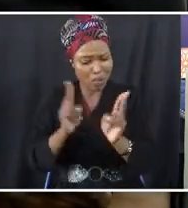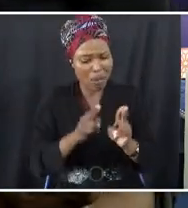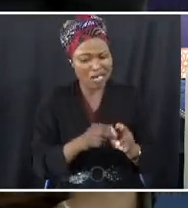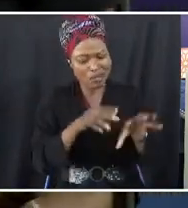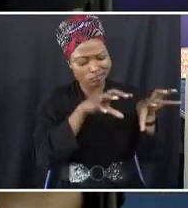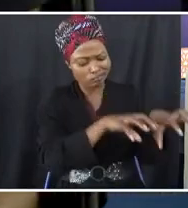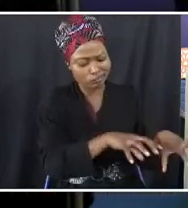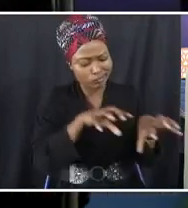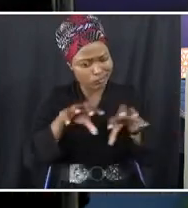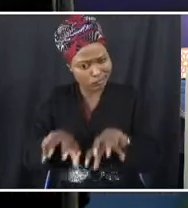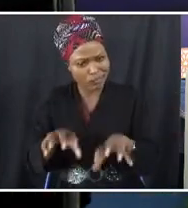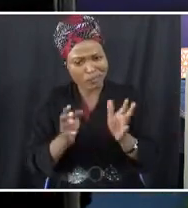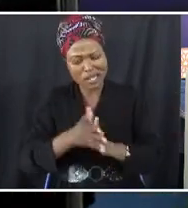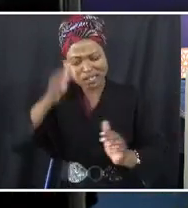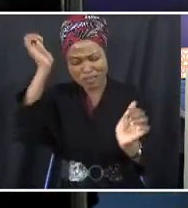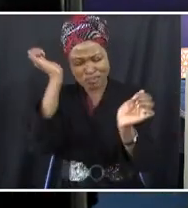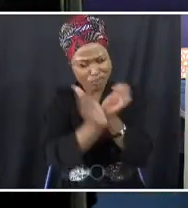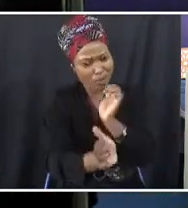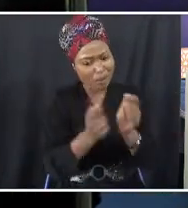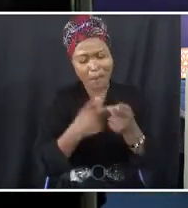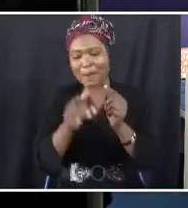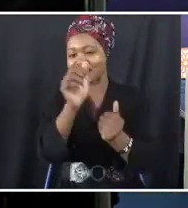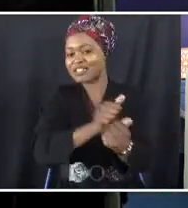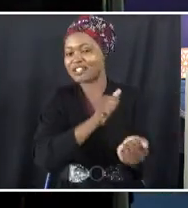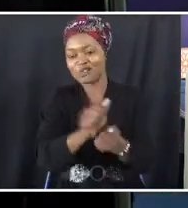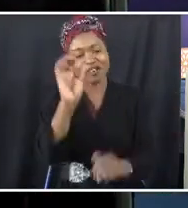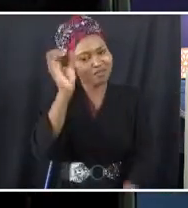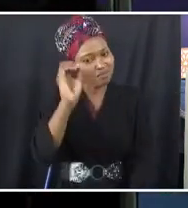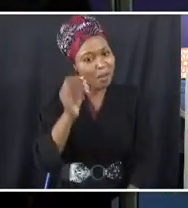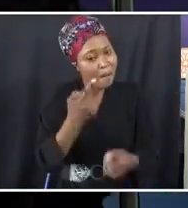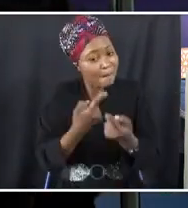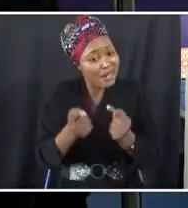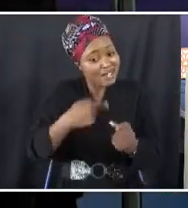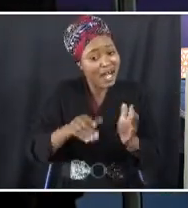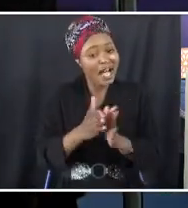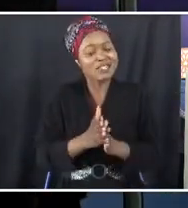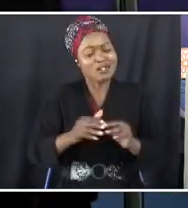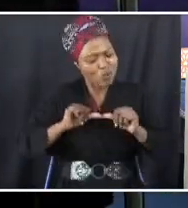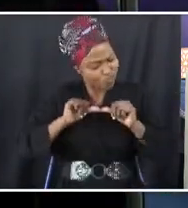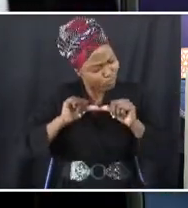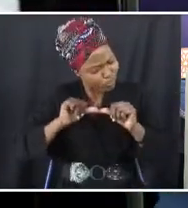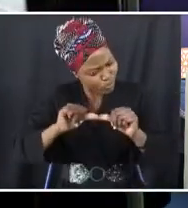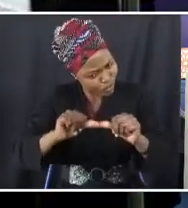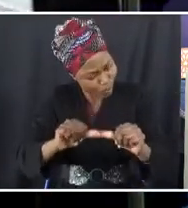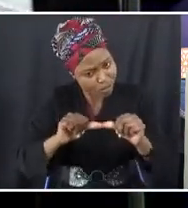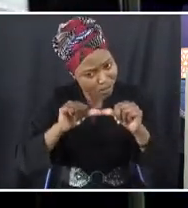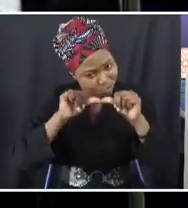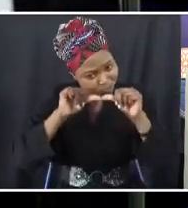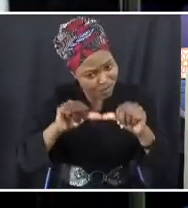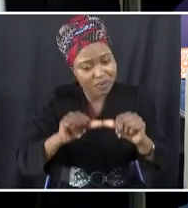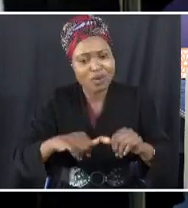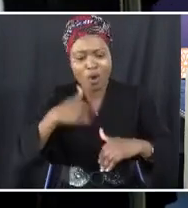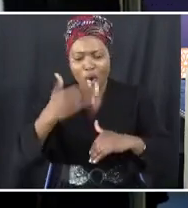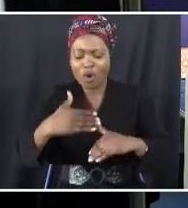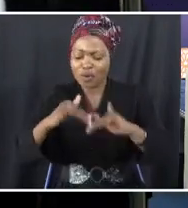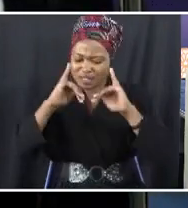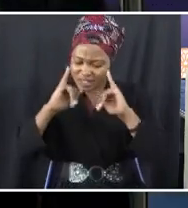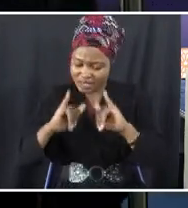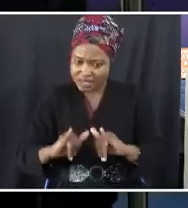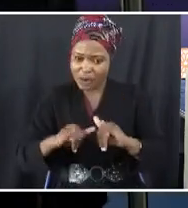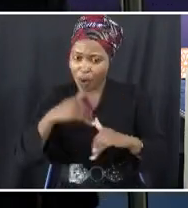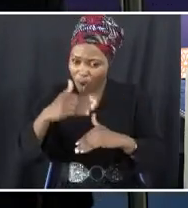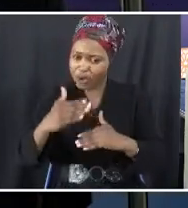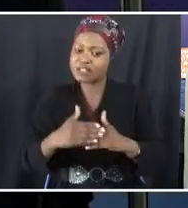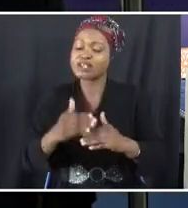abandoned, struck down but not destroyed. Yet we are called to strive, dying to self with every breath, that